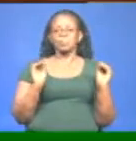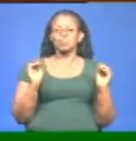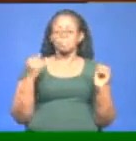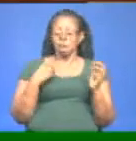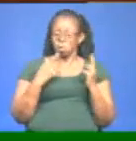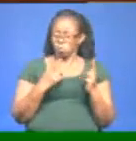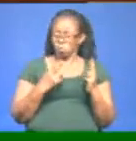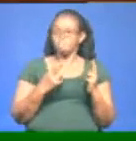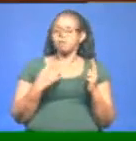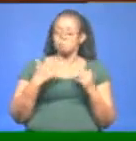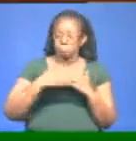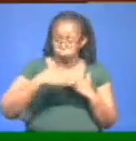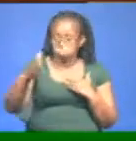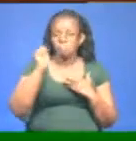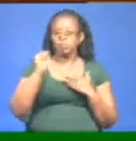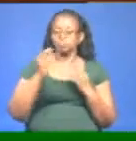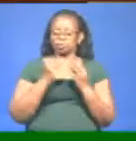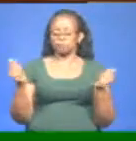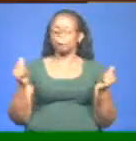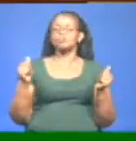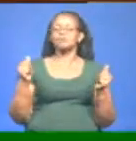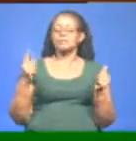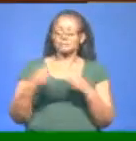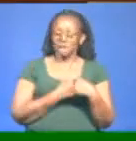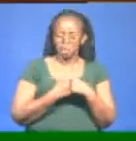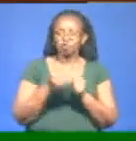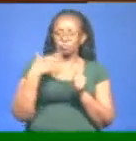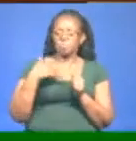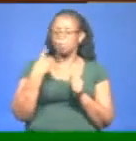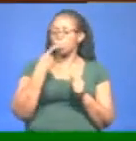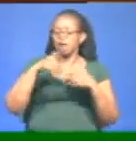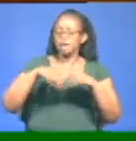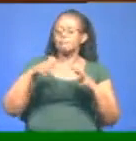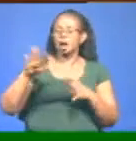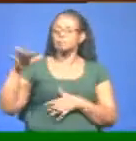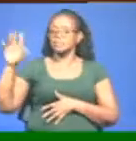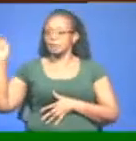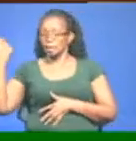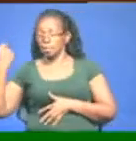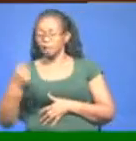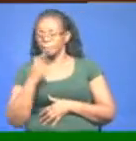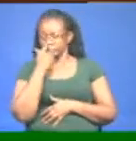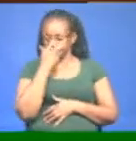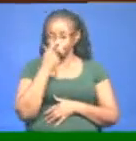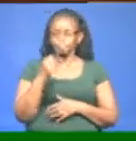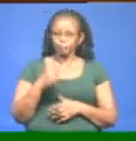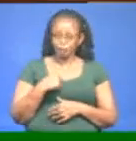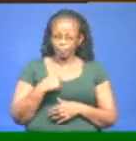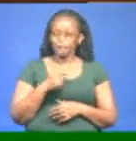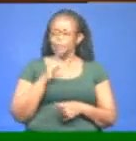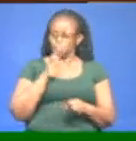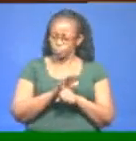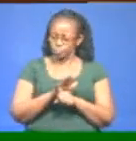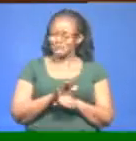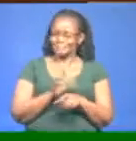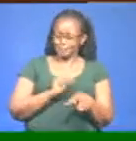issues of those Kenyans who live abroad. I want to give them an assurance that for the time I'll be here, I will represent their issues, we will be able to raise